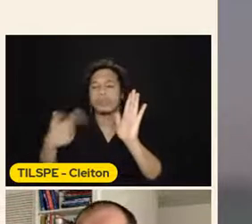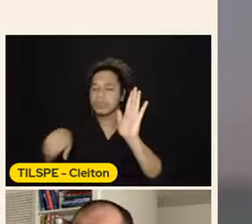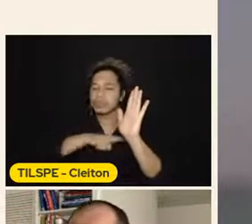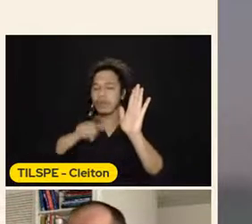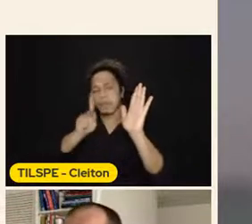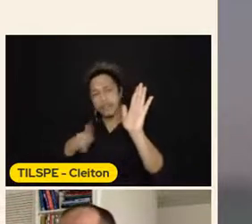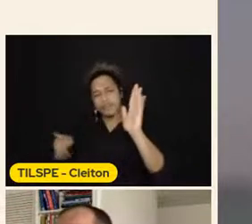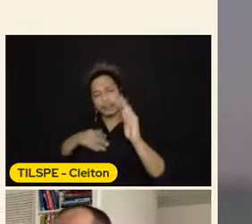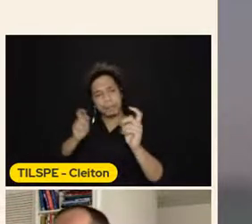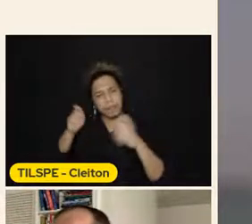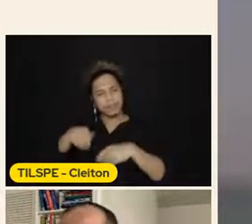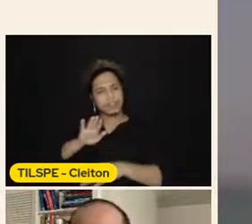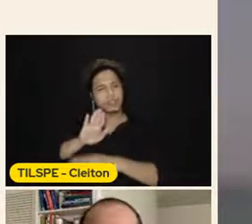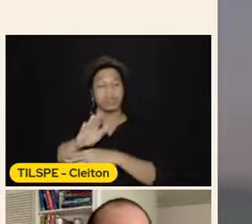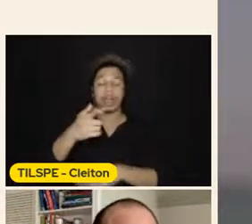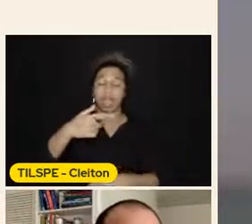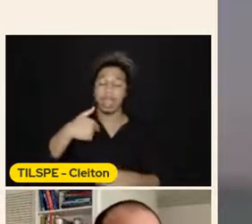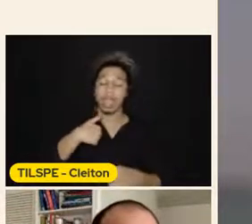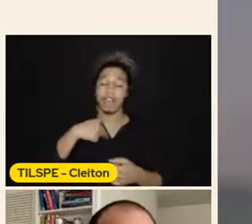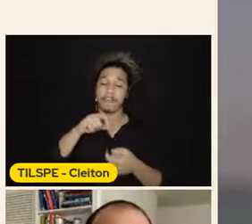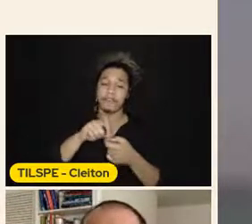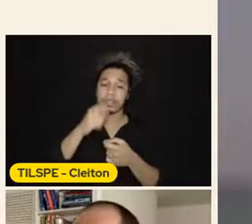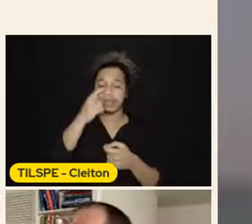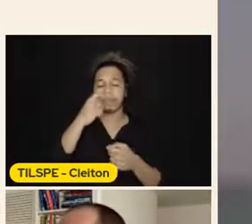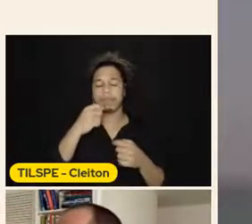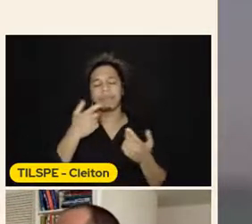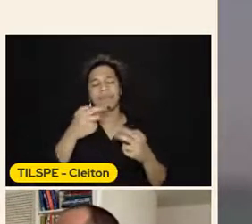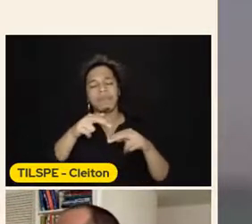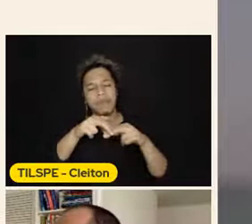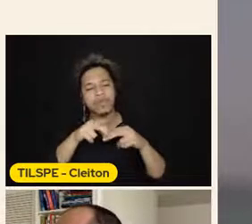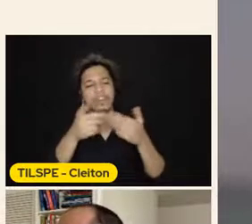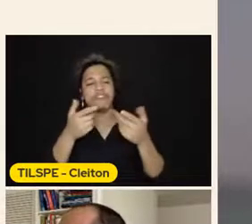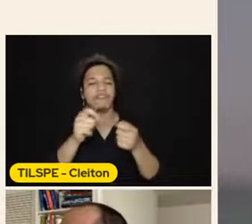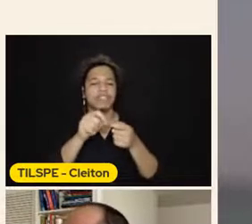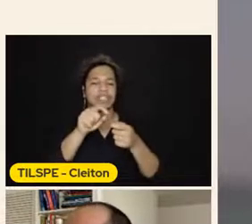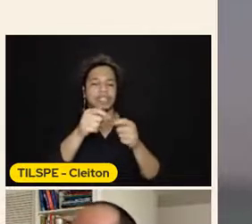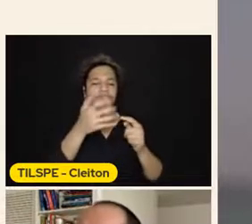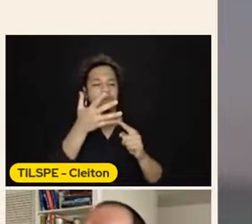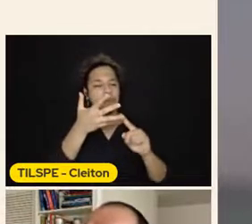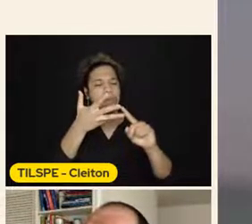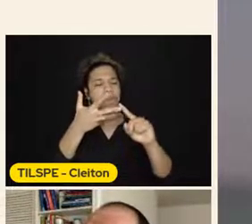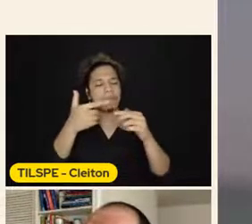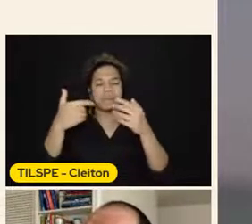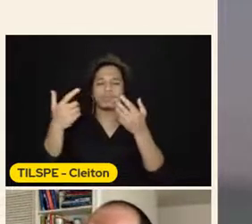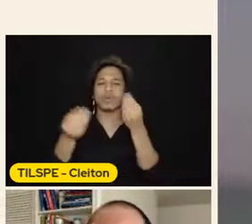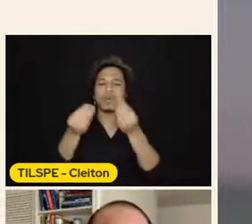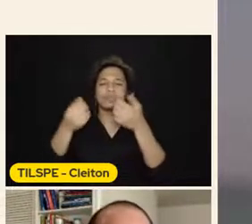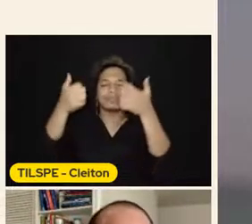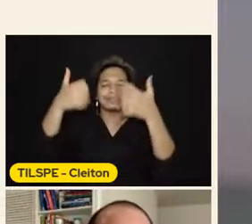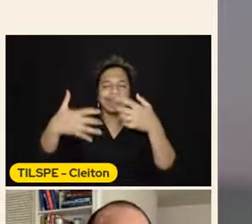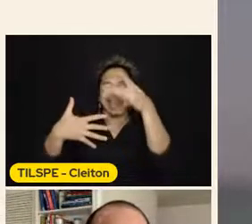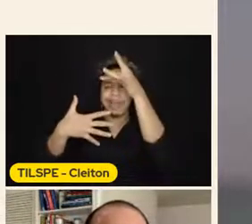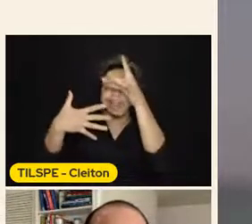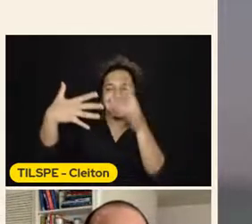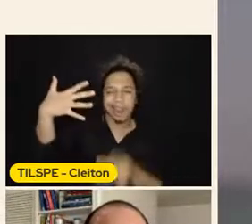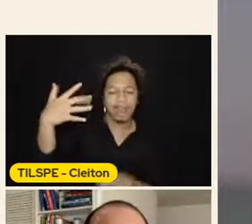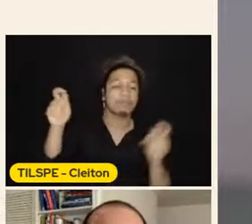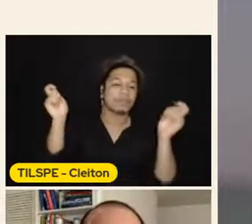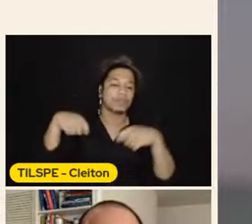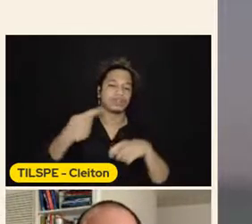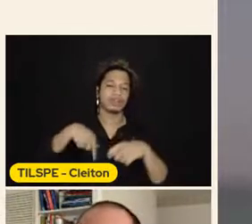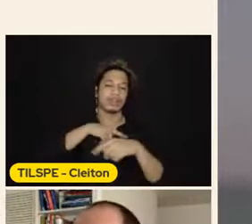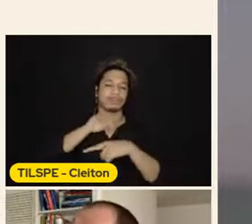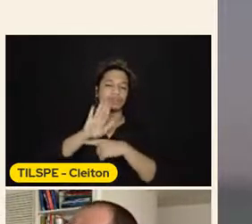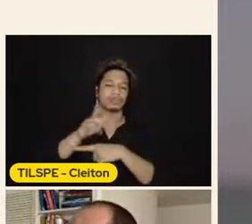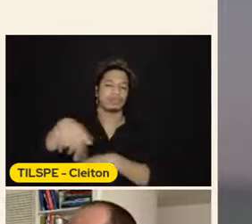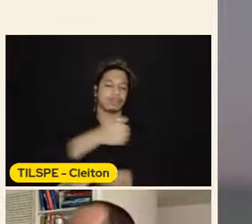I did this because of this or because of that. Here on the right side, I have an example from